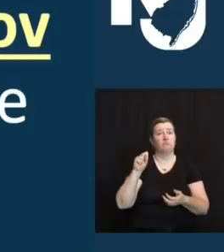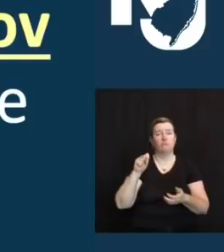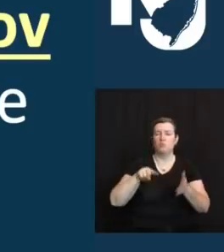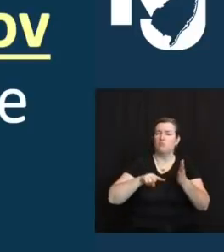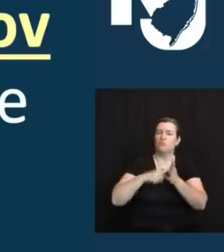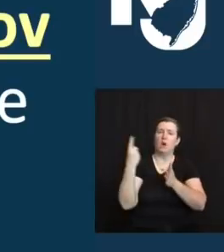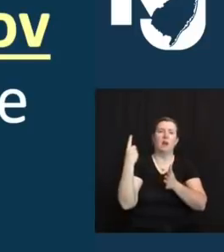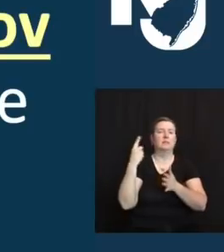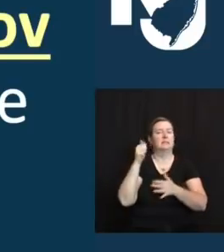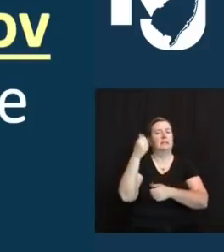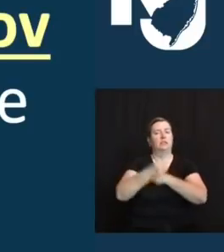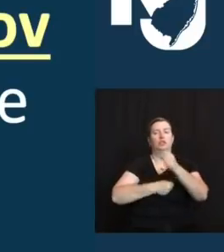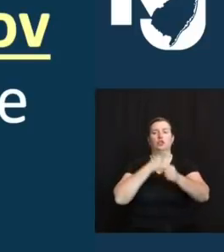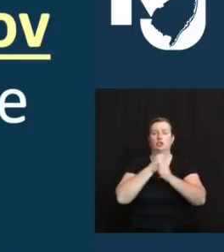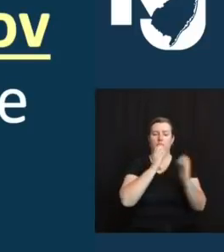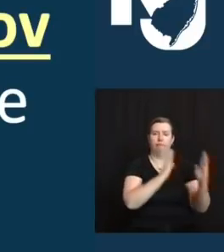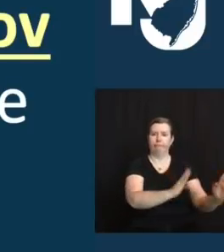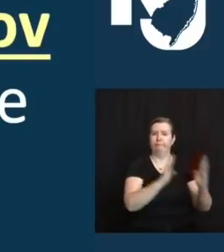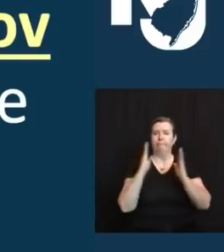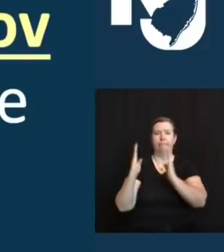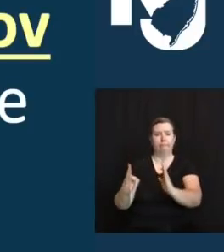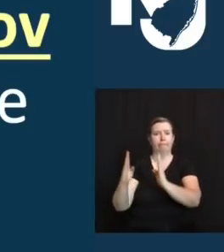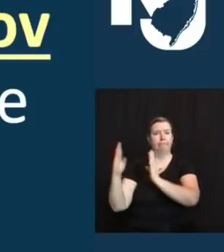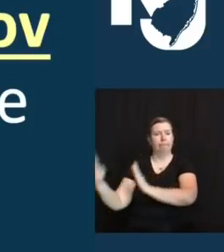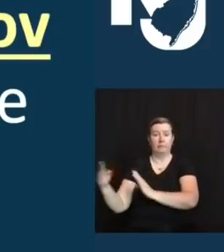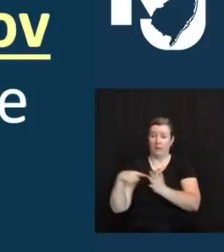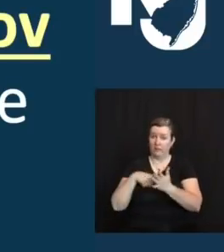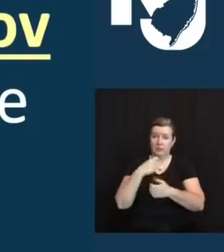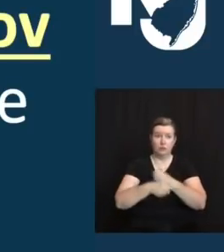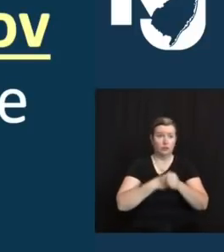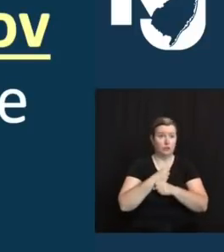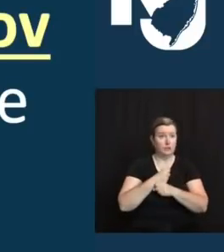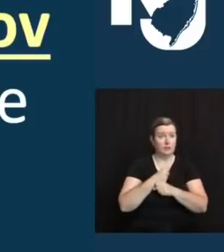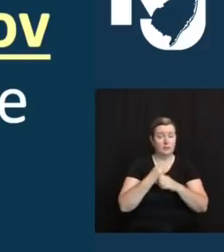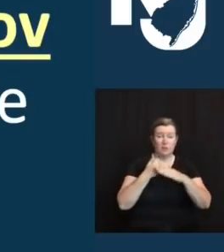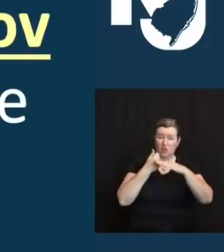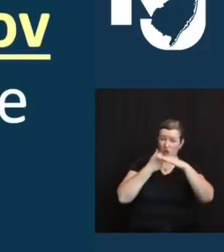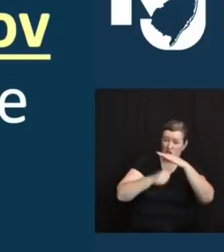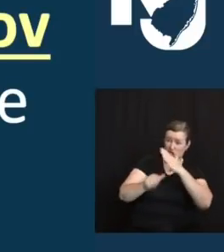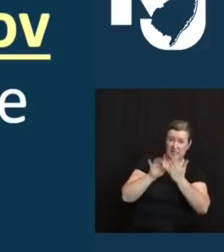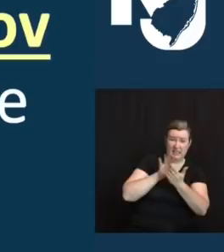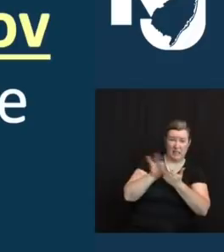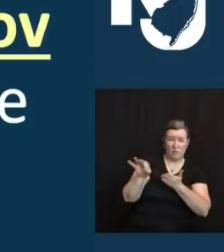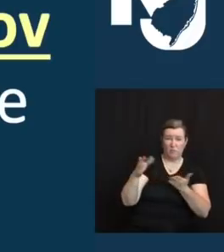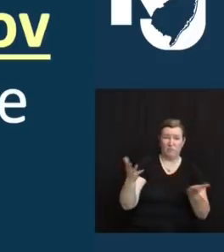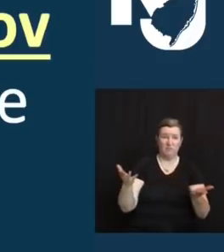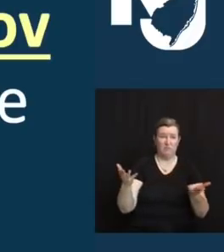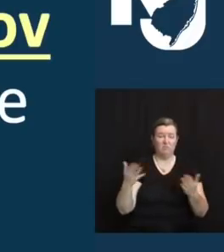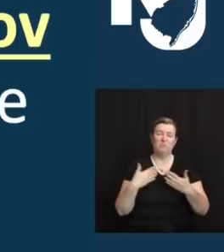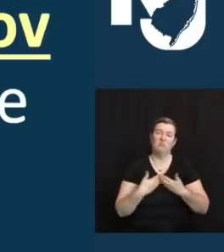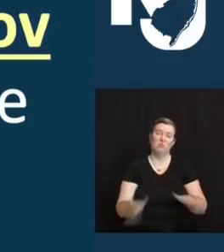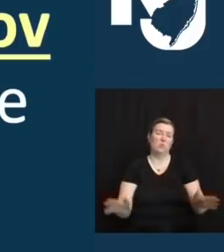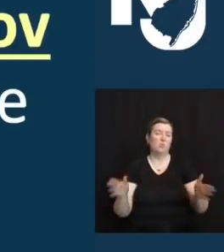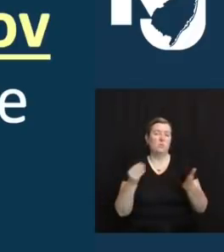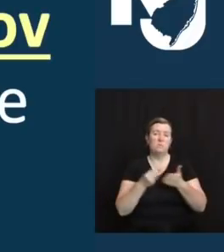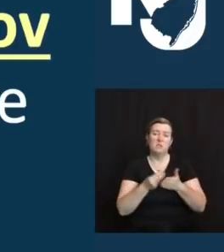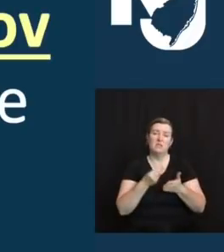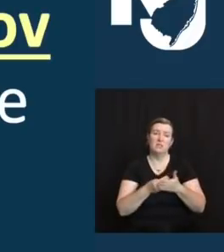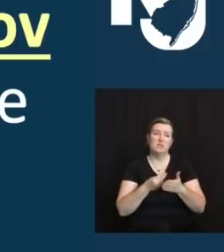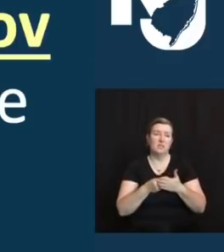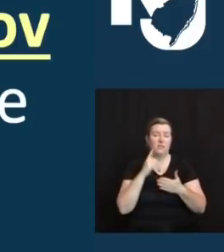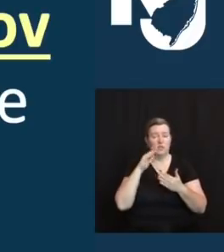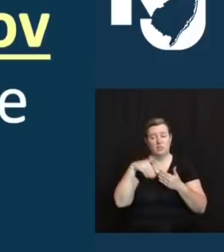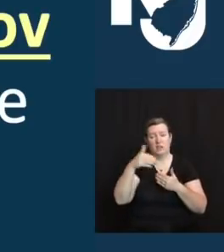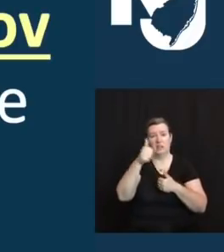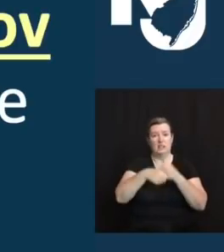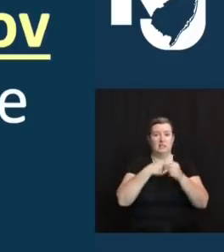10 years, and if we are undercounted again, as we were in 2010, we will lose out for the next decade. Let's make sure we